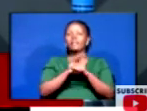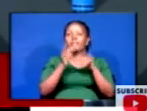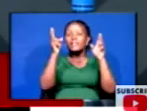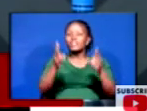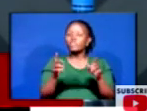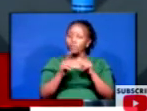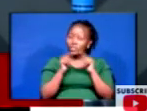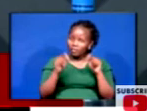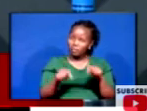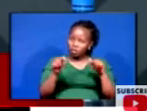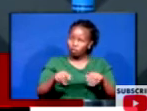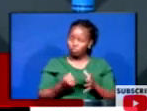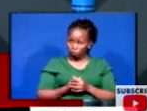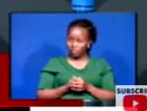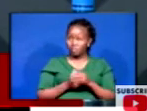Two, we've never had